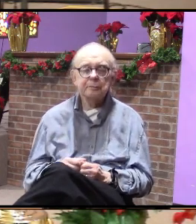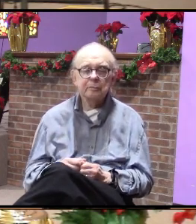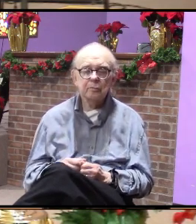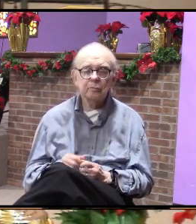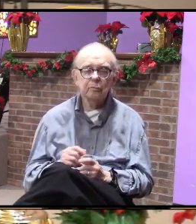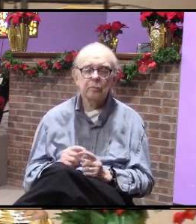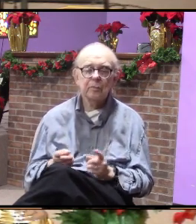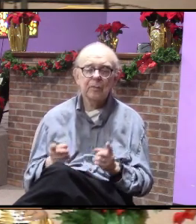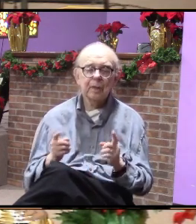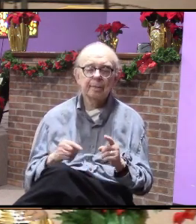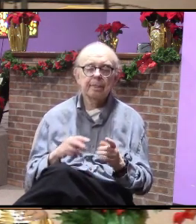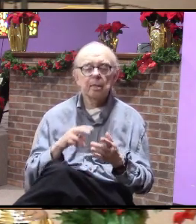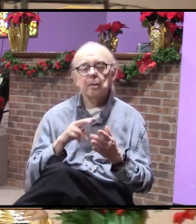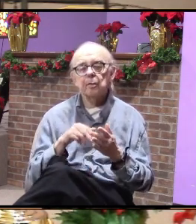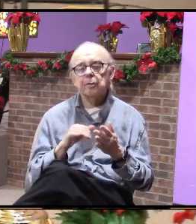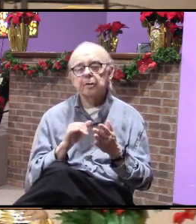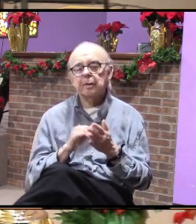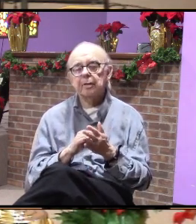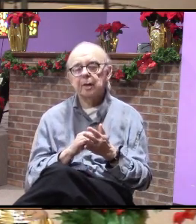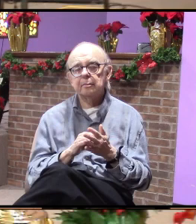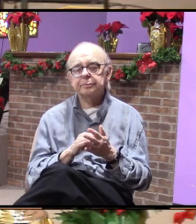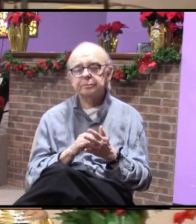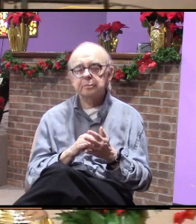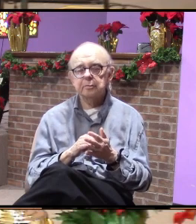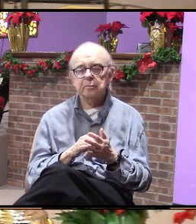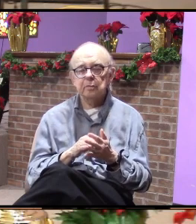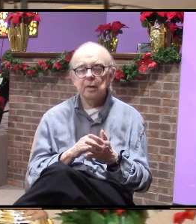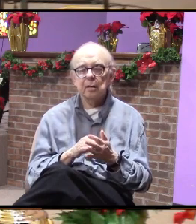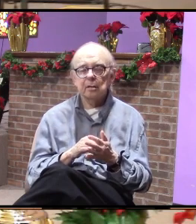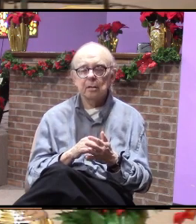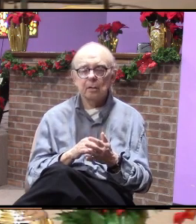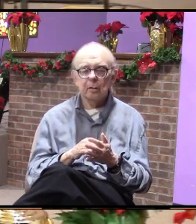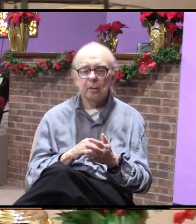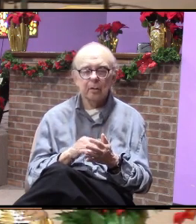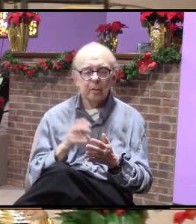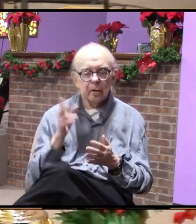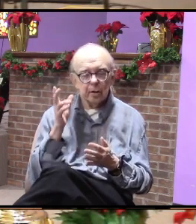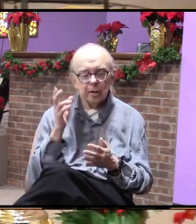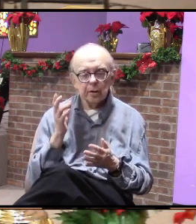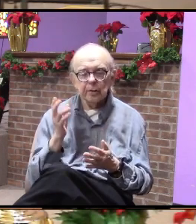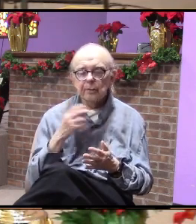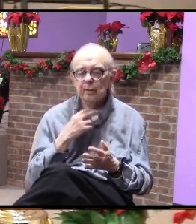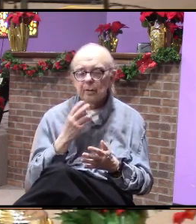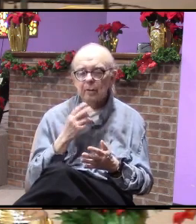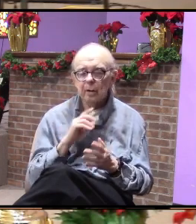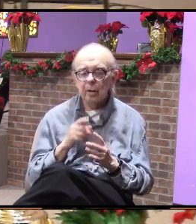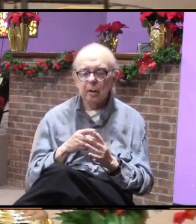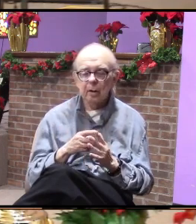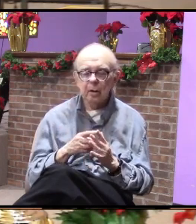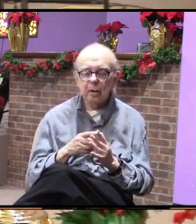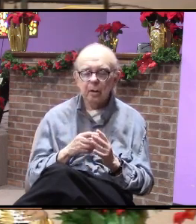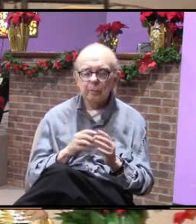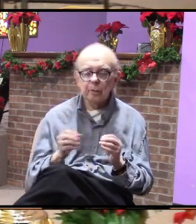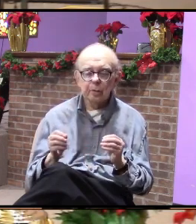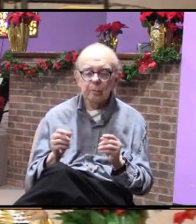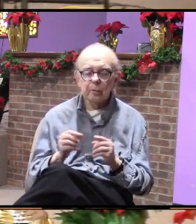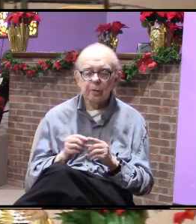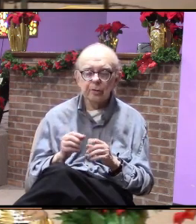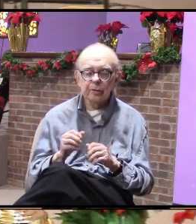But when you read that and you heard it out loud, you begin to put words